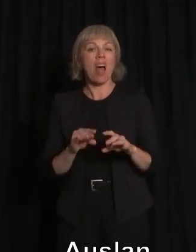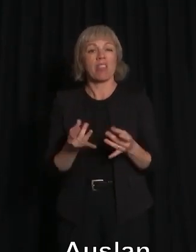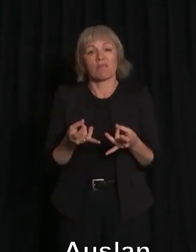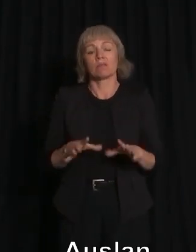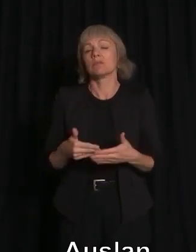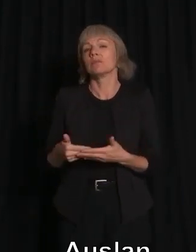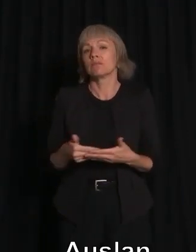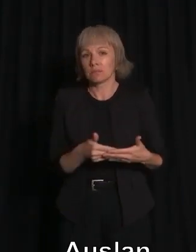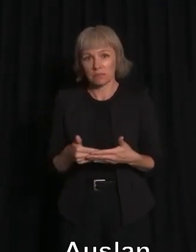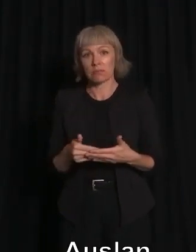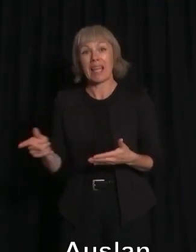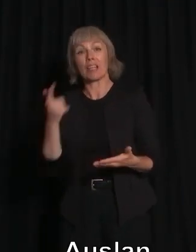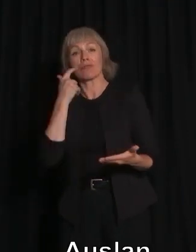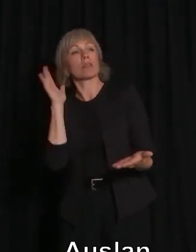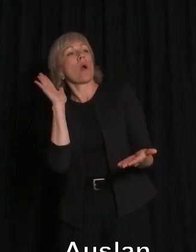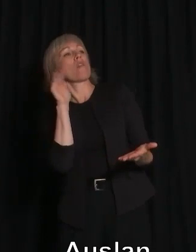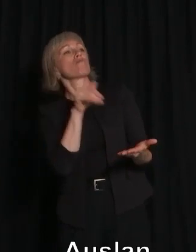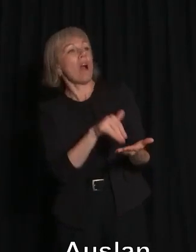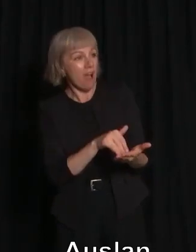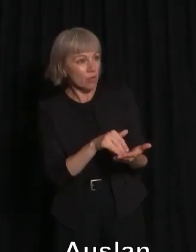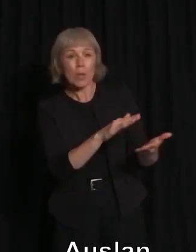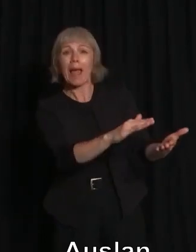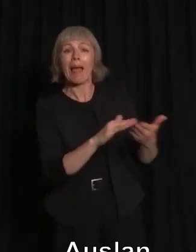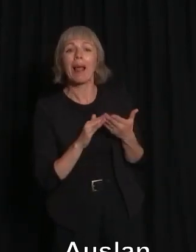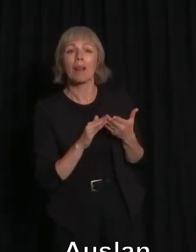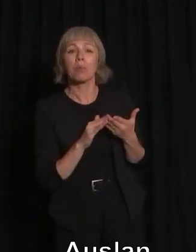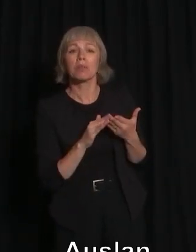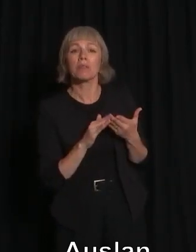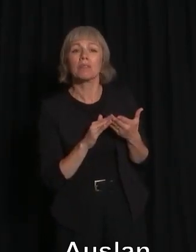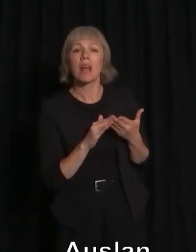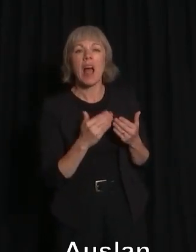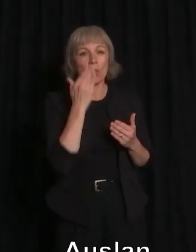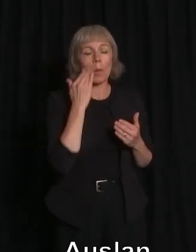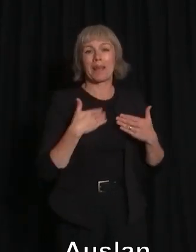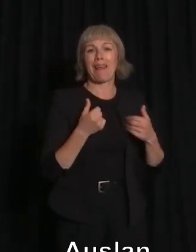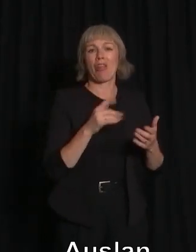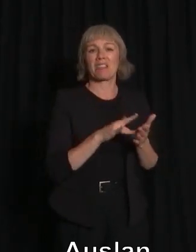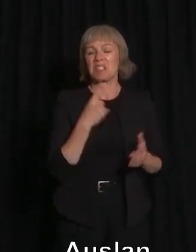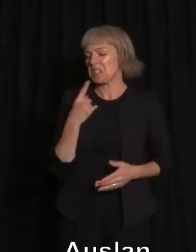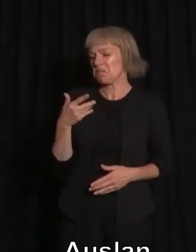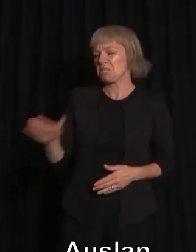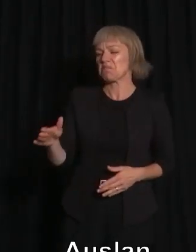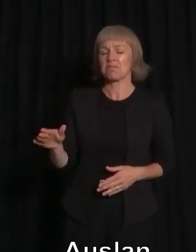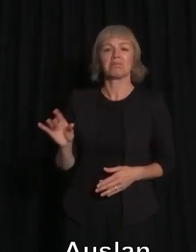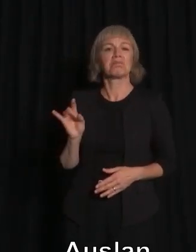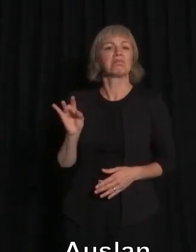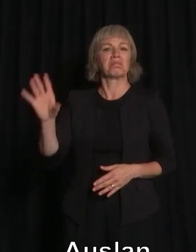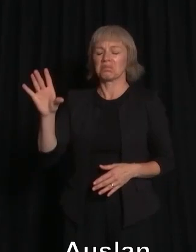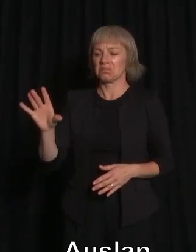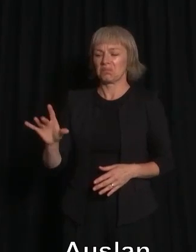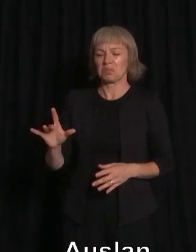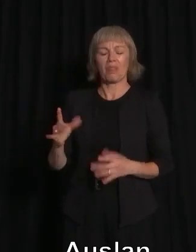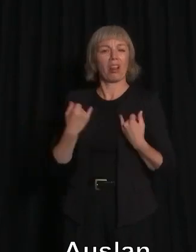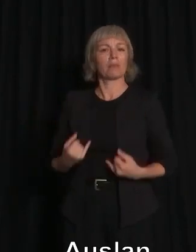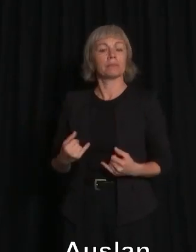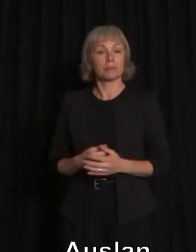health center. "You make a travesty of nature," were the words that were spat in his face. For 3 days, he